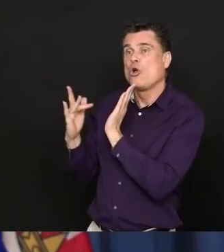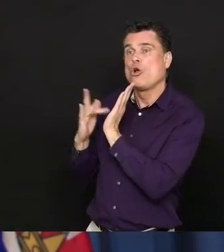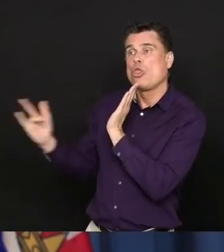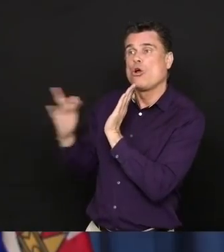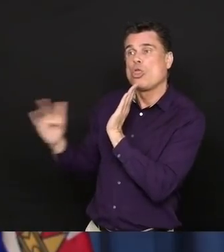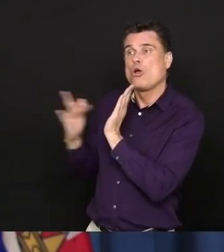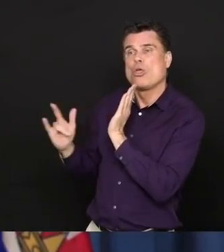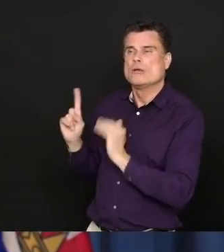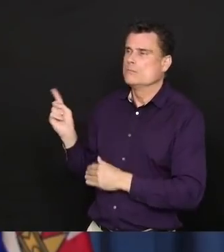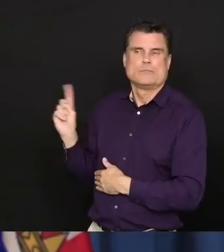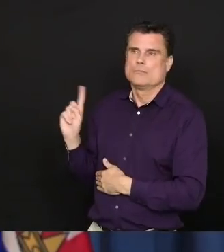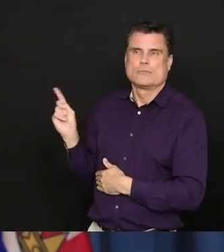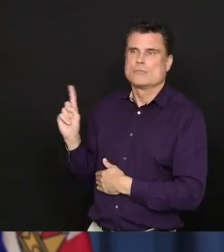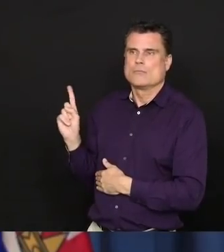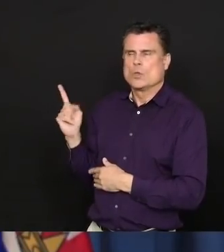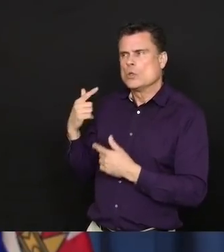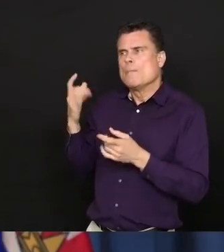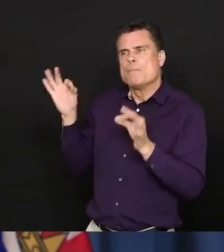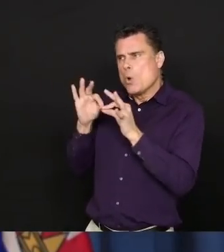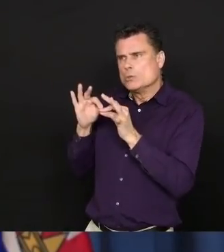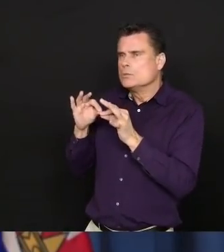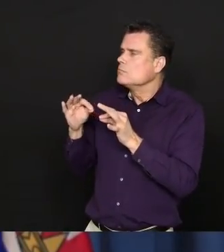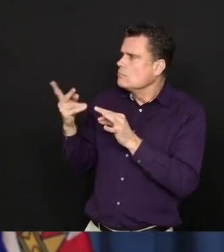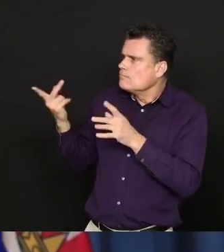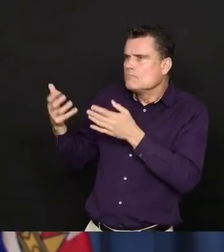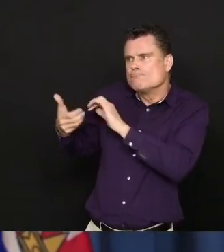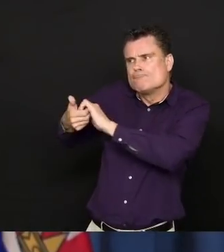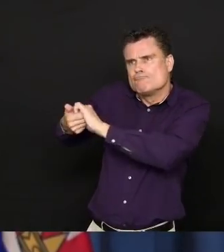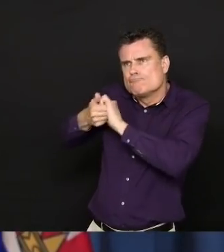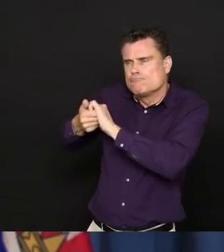to do. In the meantime, though, our determination